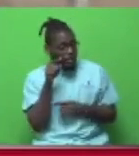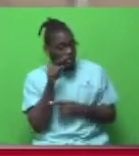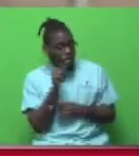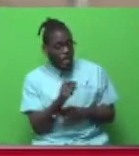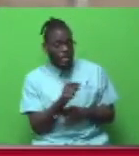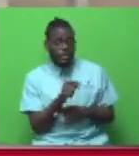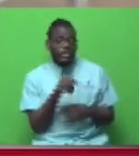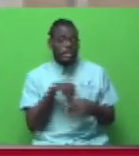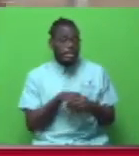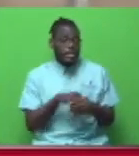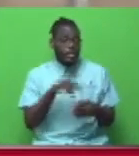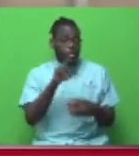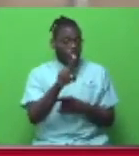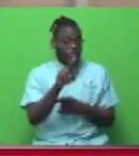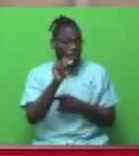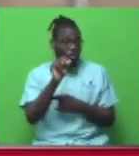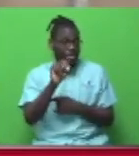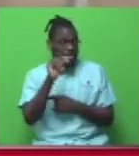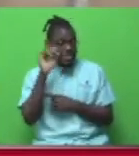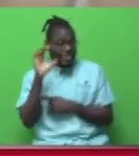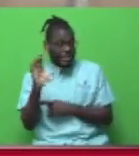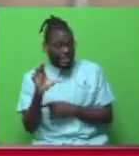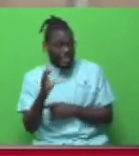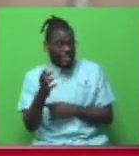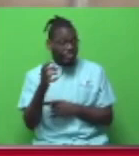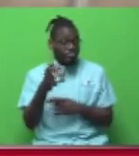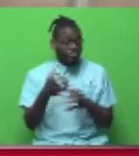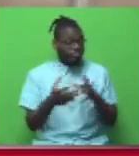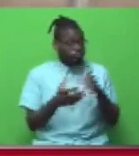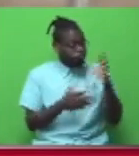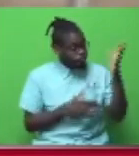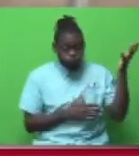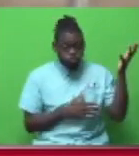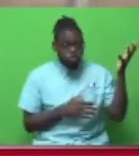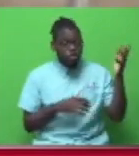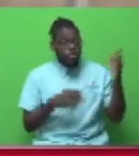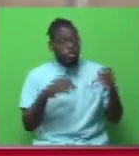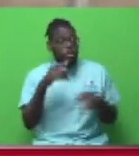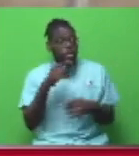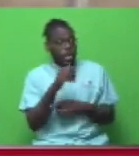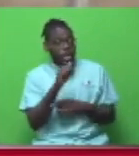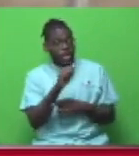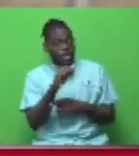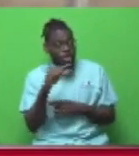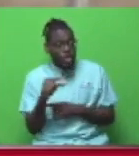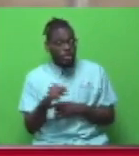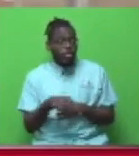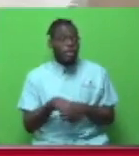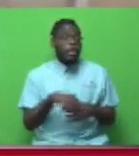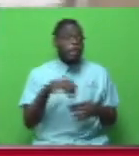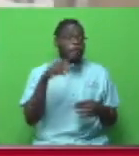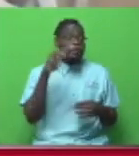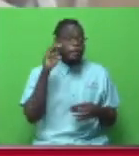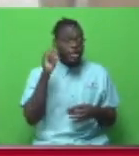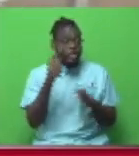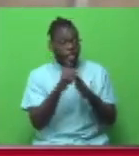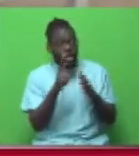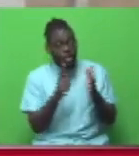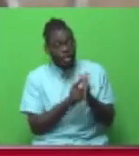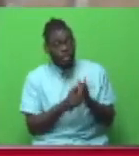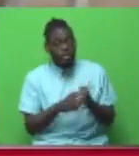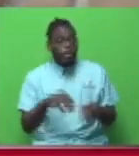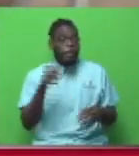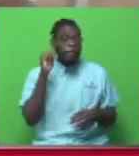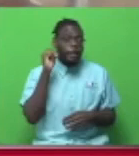an Office of the Attorney General, the Ministry of Legal Affairs, and the Ministry of Justice. There was a minister